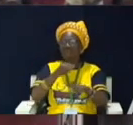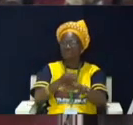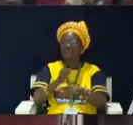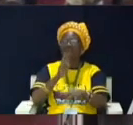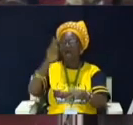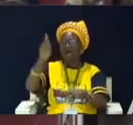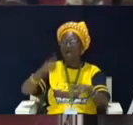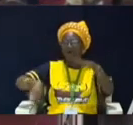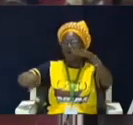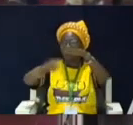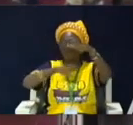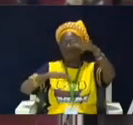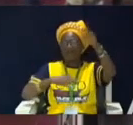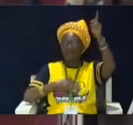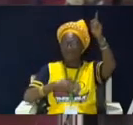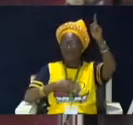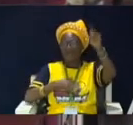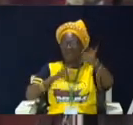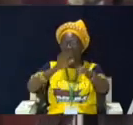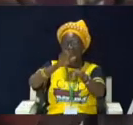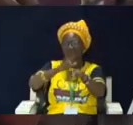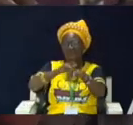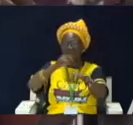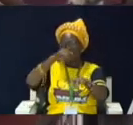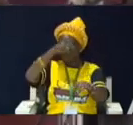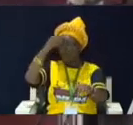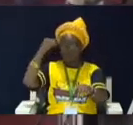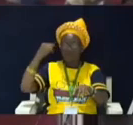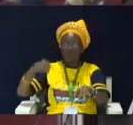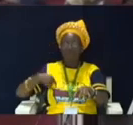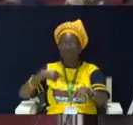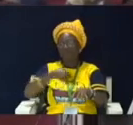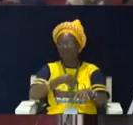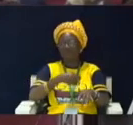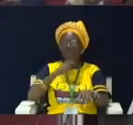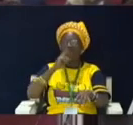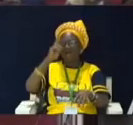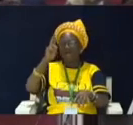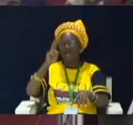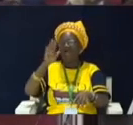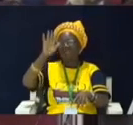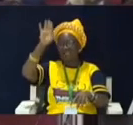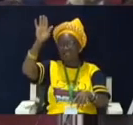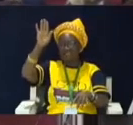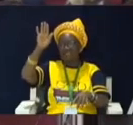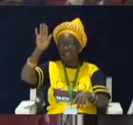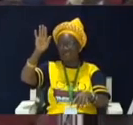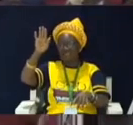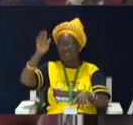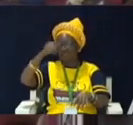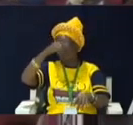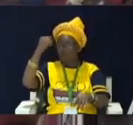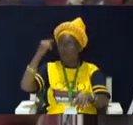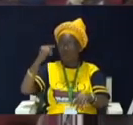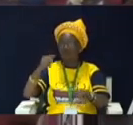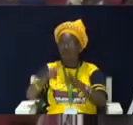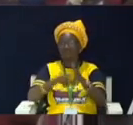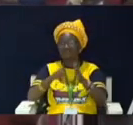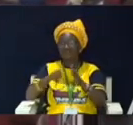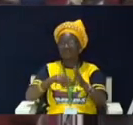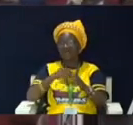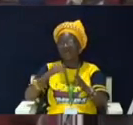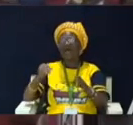And because we are part and parcel of him, if all the principalities and powers are under his feet, they are under our feet